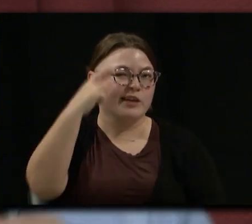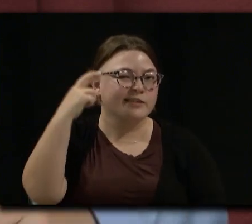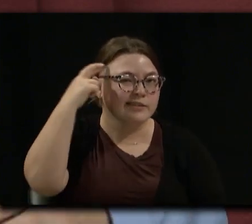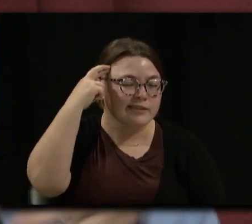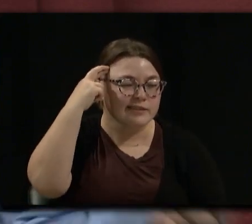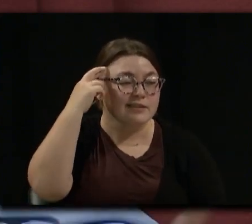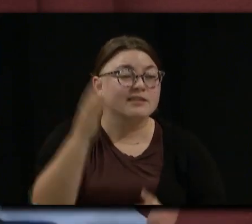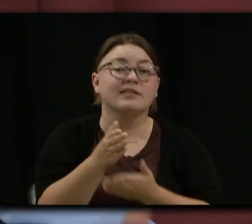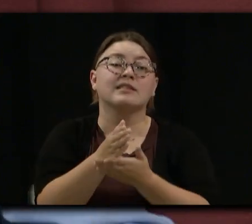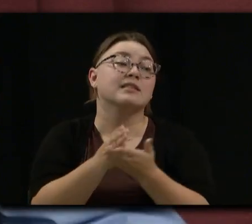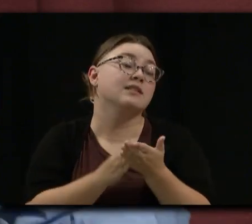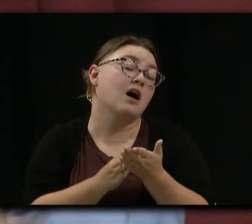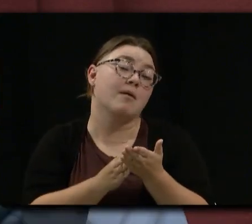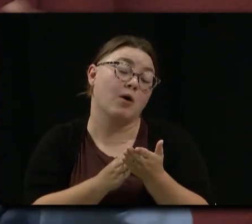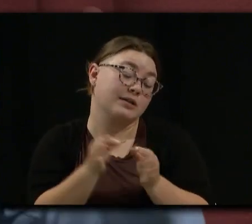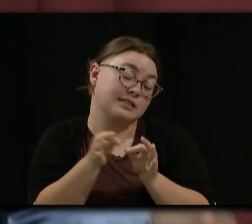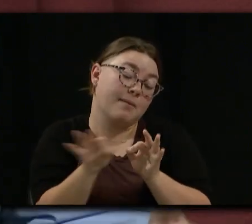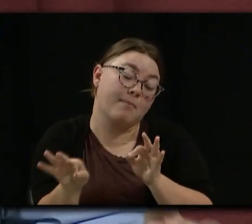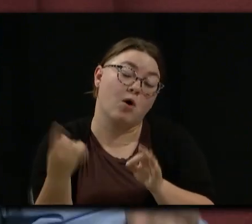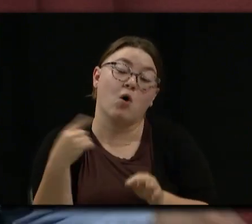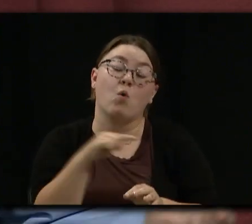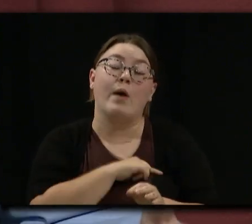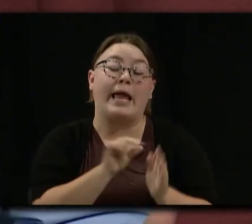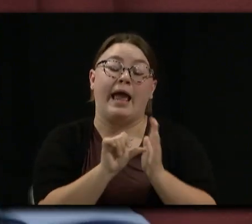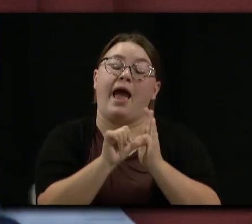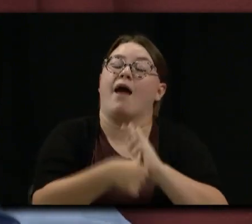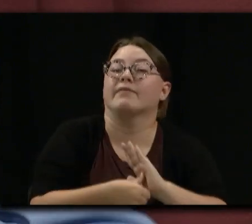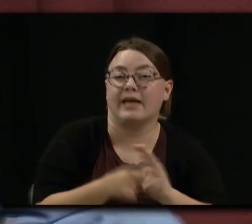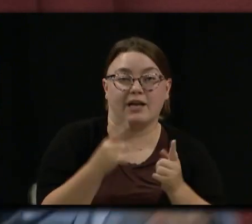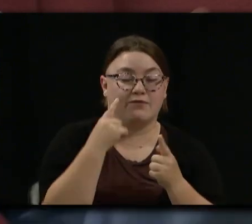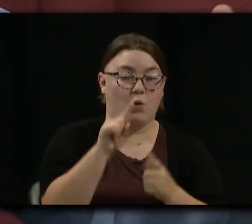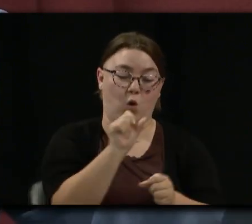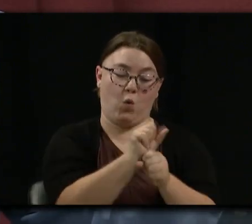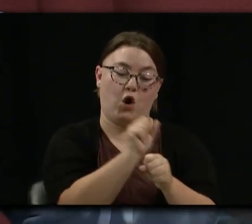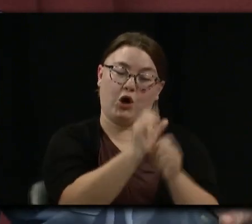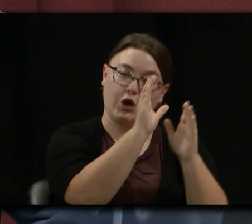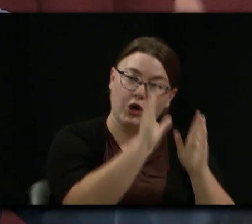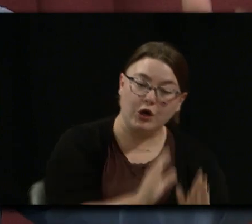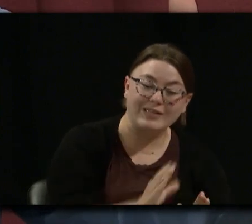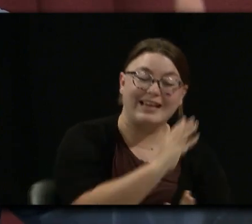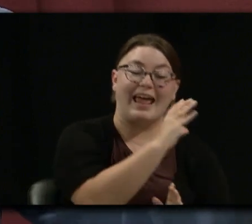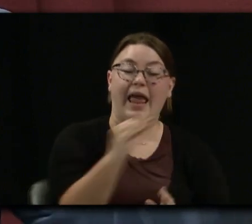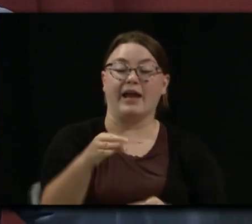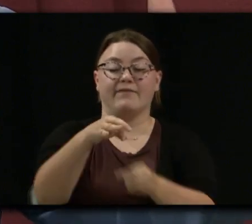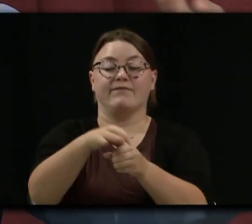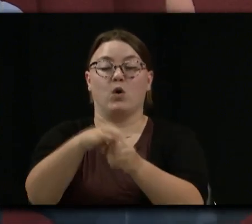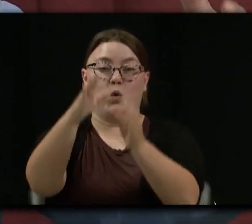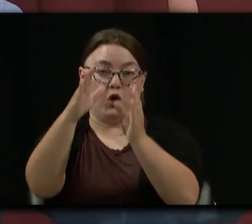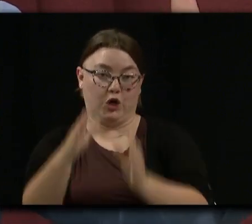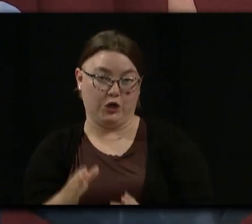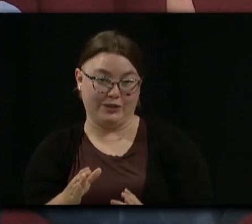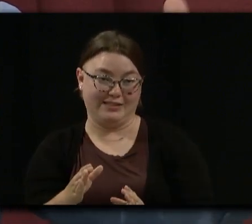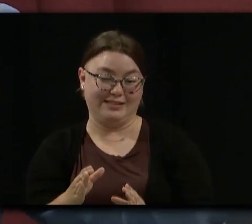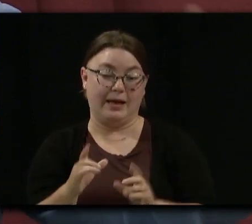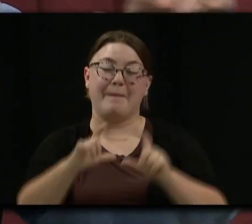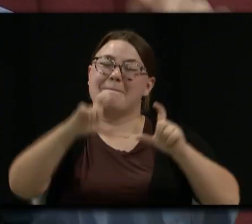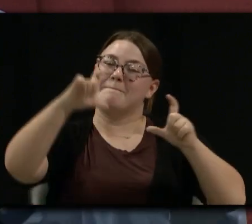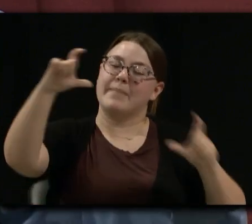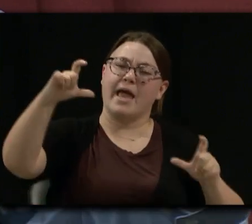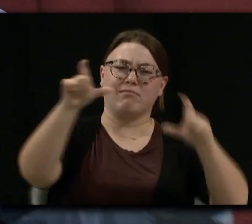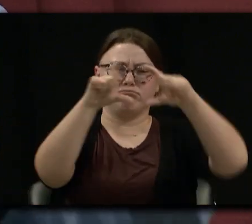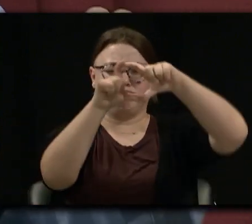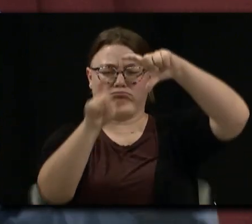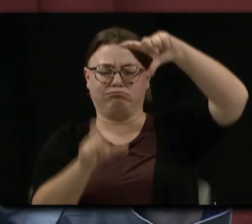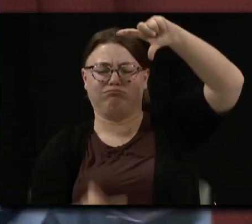we stress to our poll workers and the voters on the provisional form. It's a big envelope, and